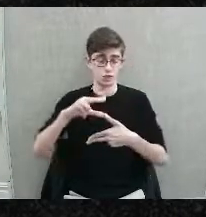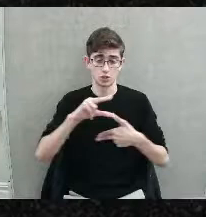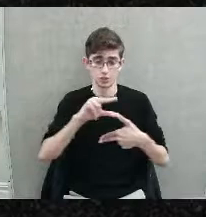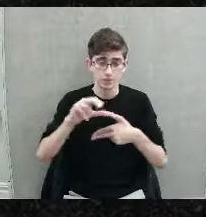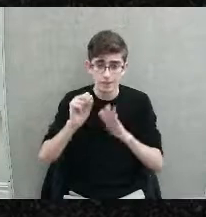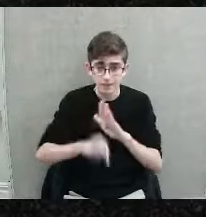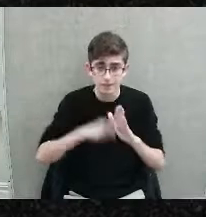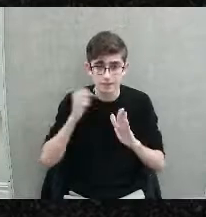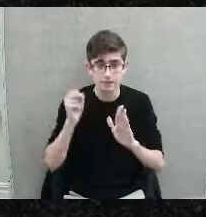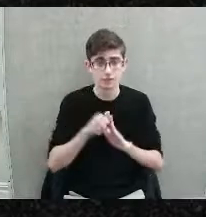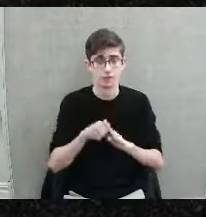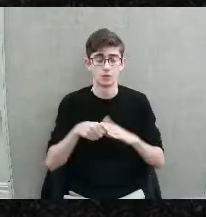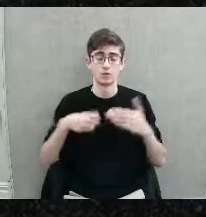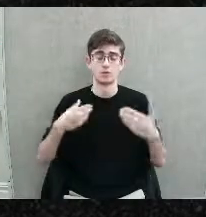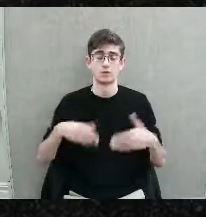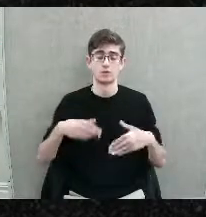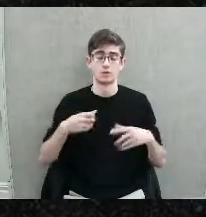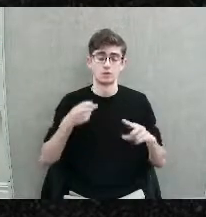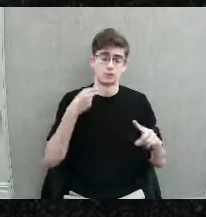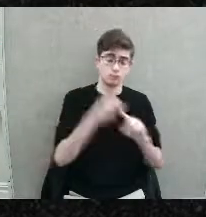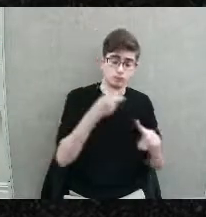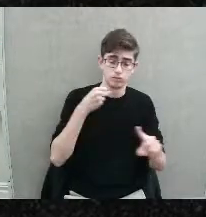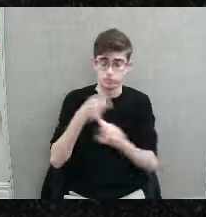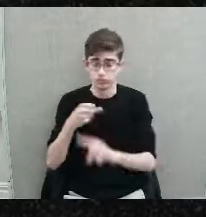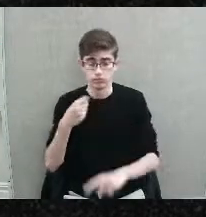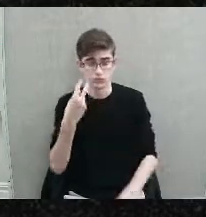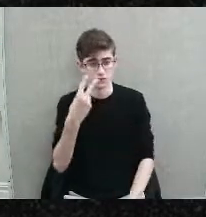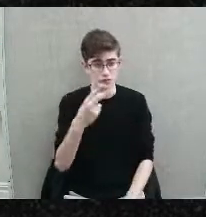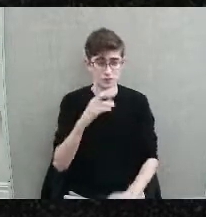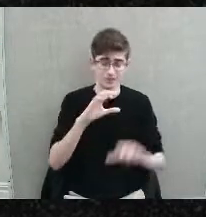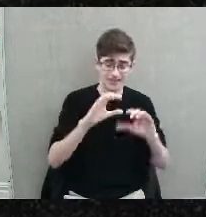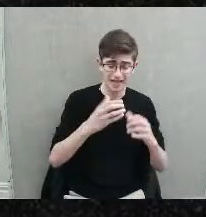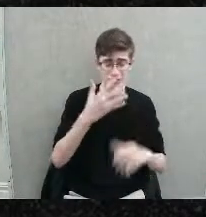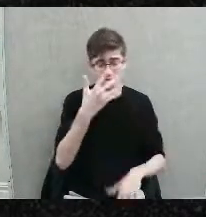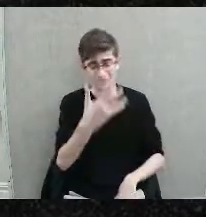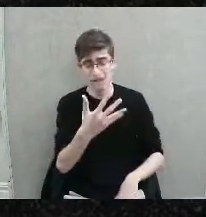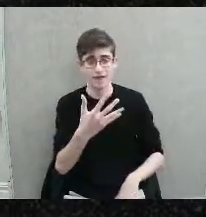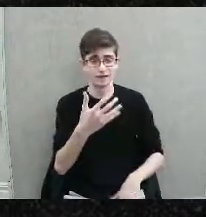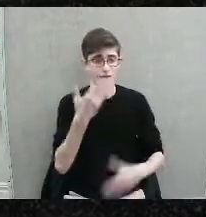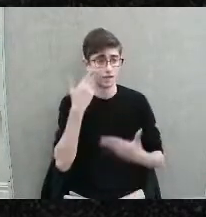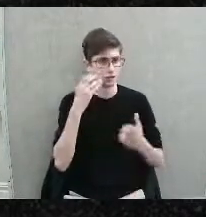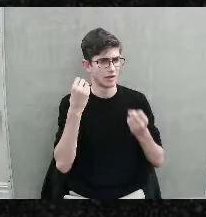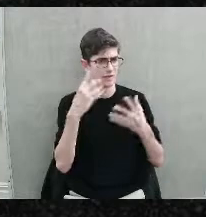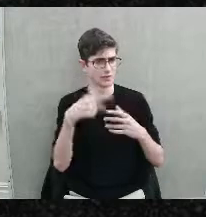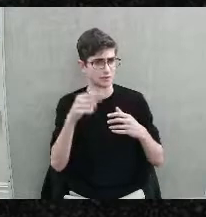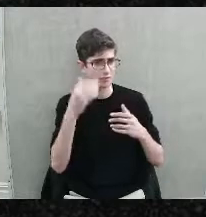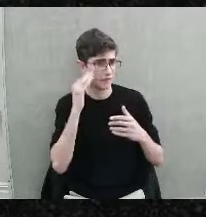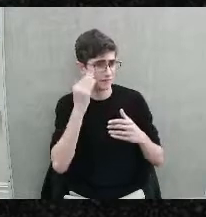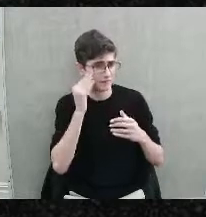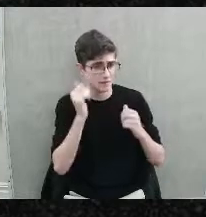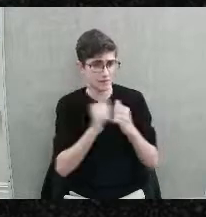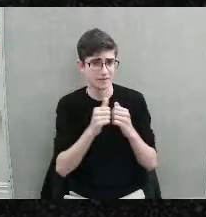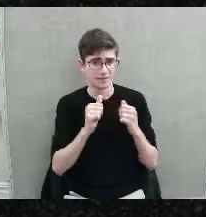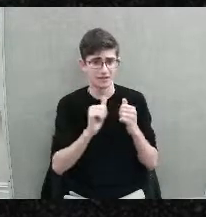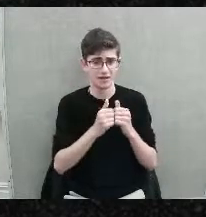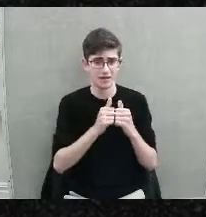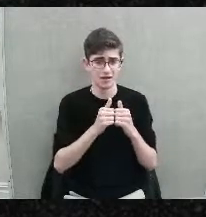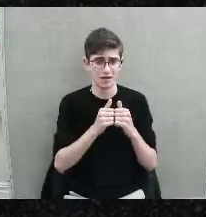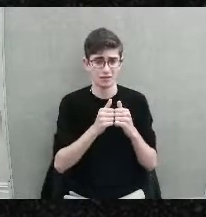mean, the historic back-to-back Category 5. I don't know how many people here are familiar with the way that NOAA